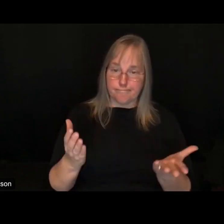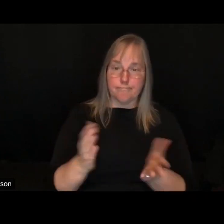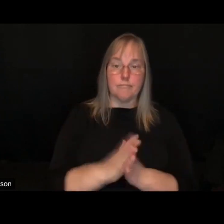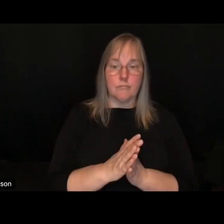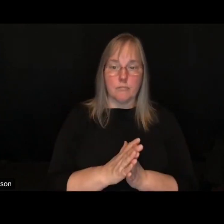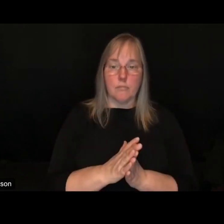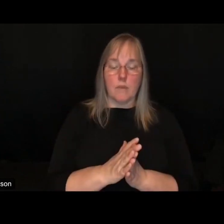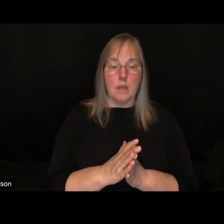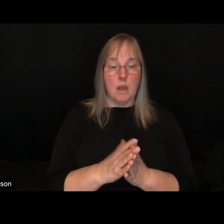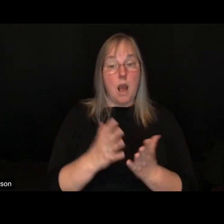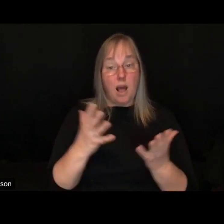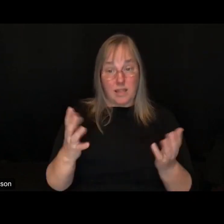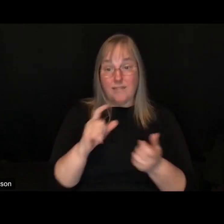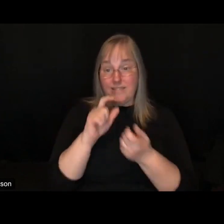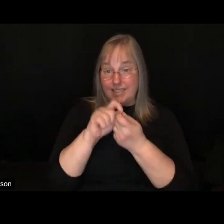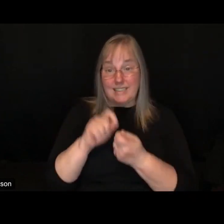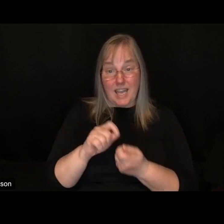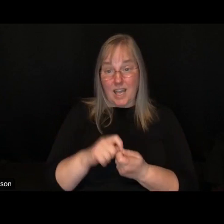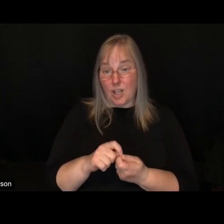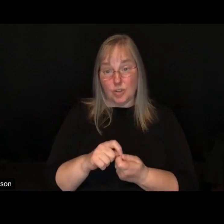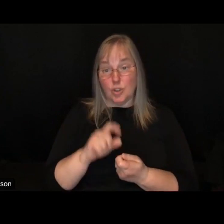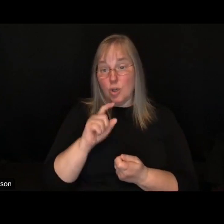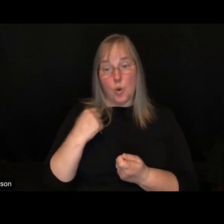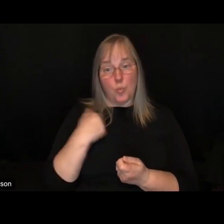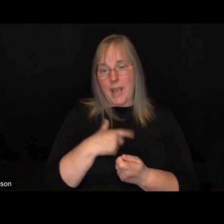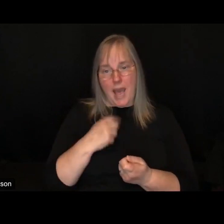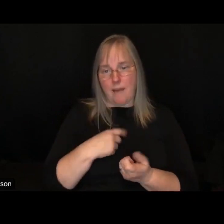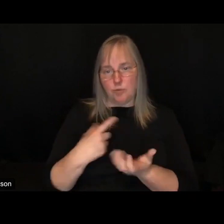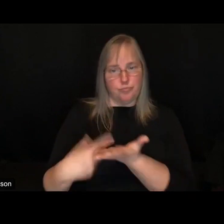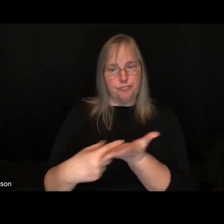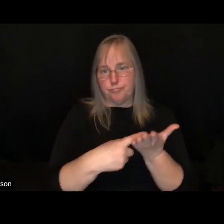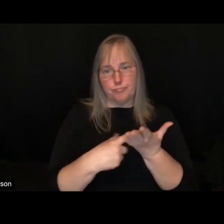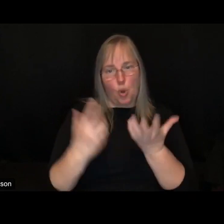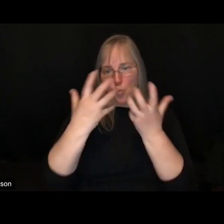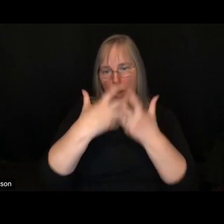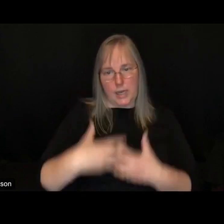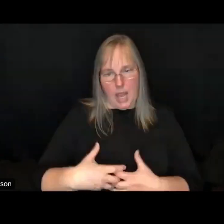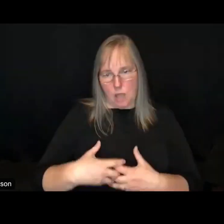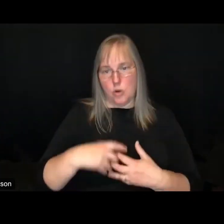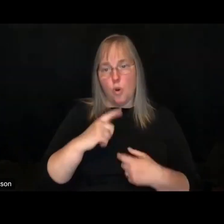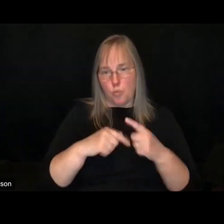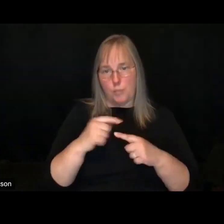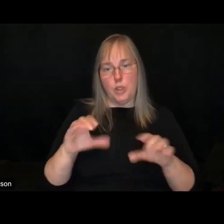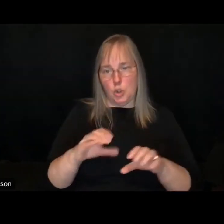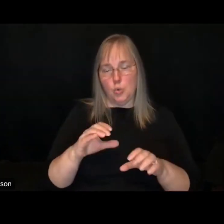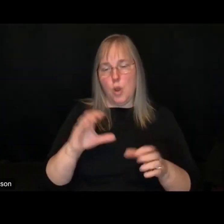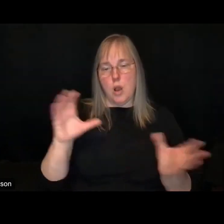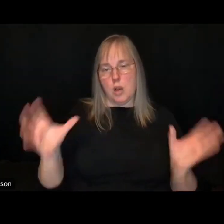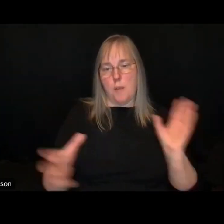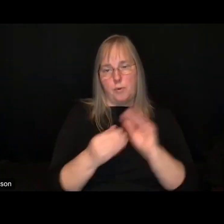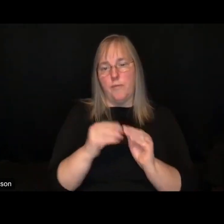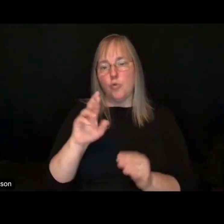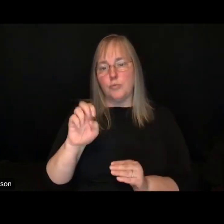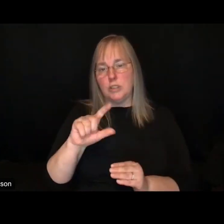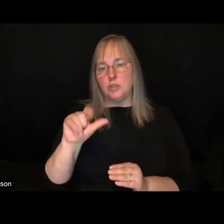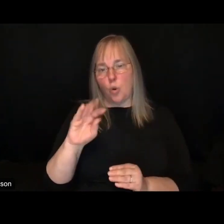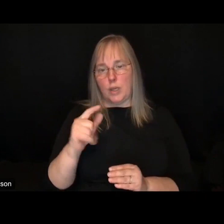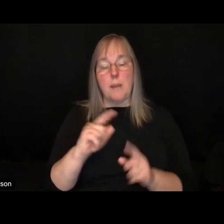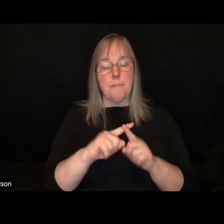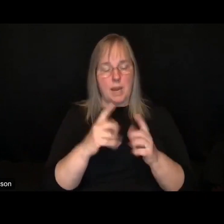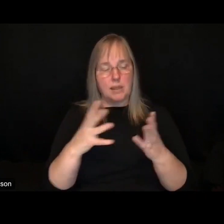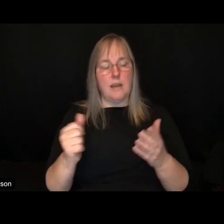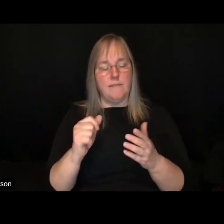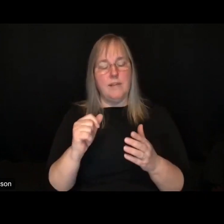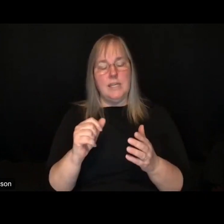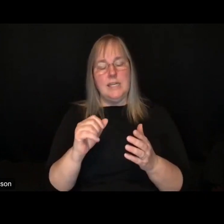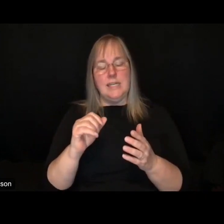of those details we're really going to have to work out once we get to comp rezoning, but a lot of these development projections were based